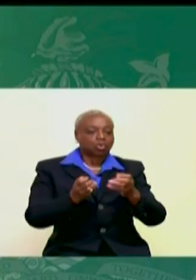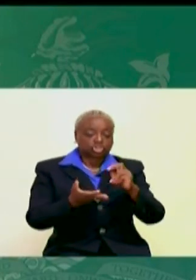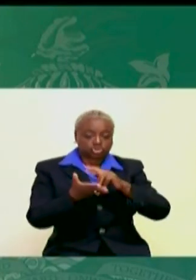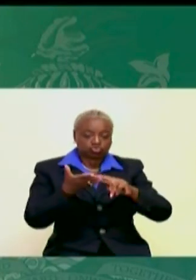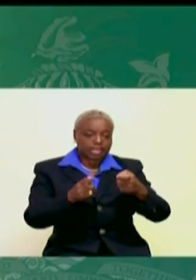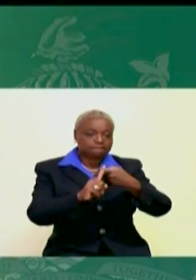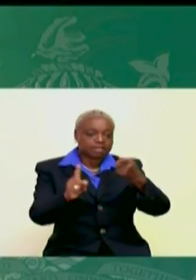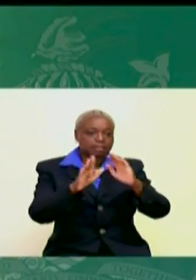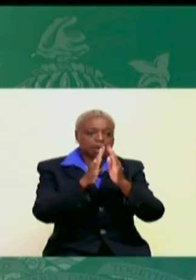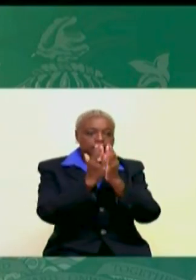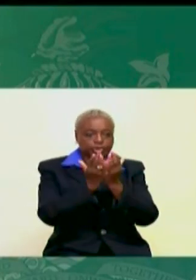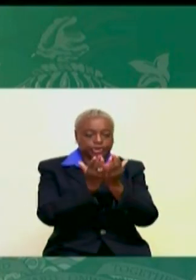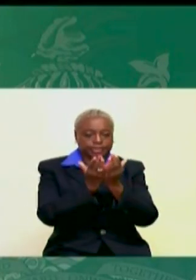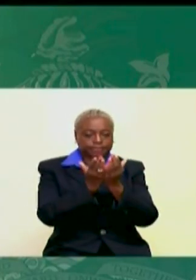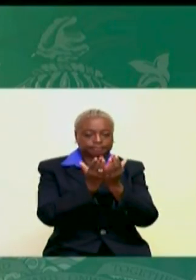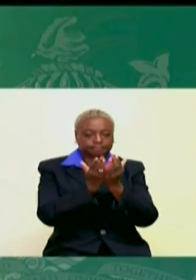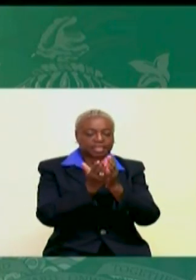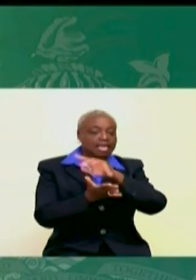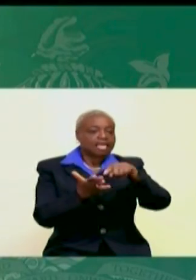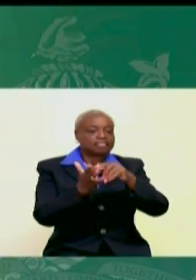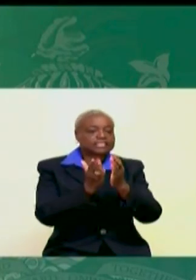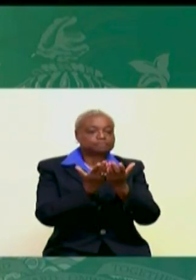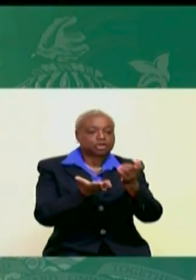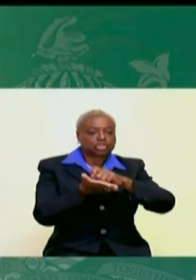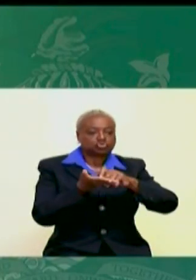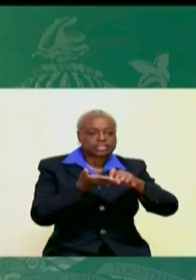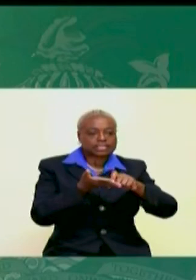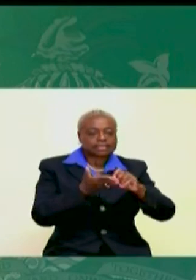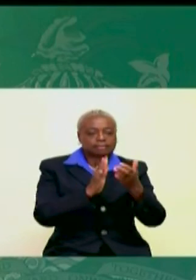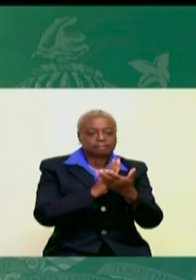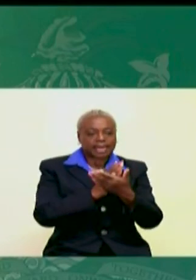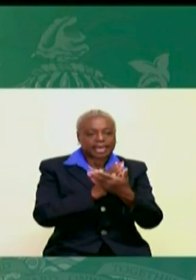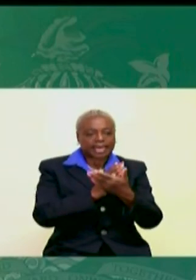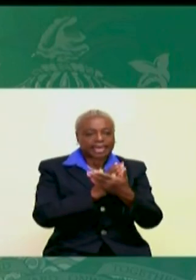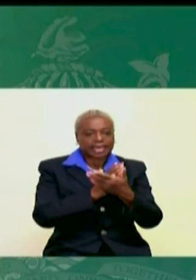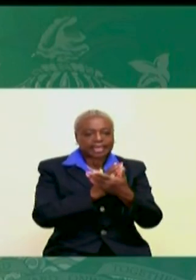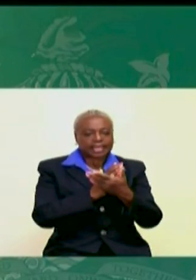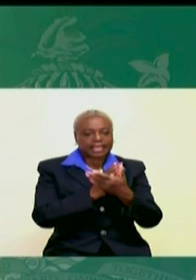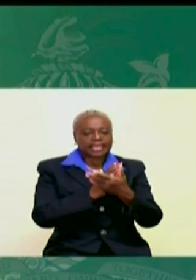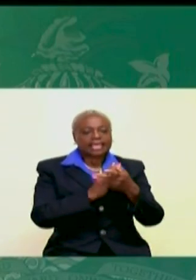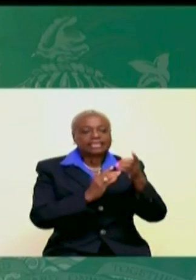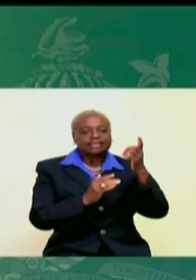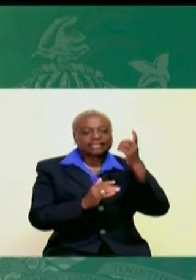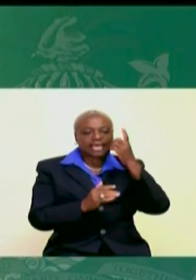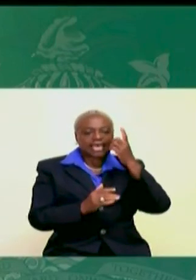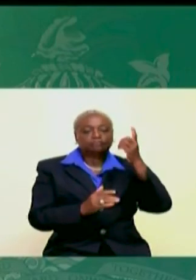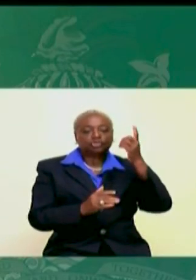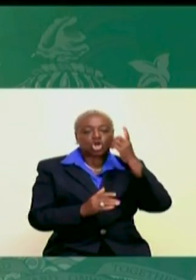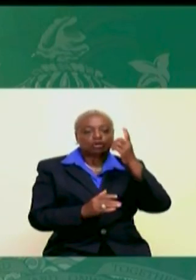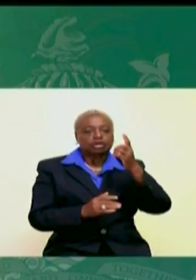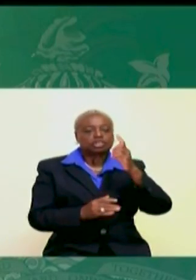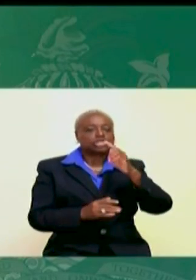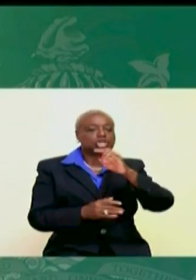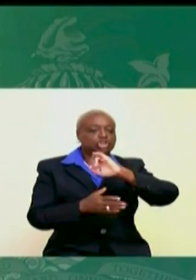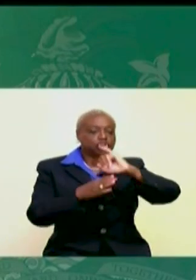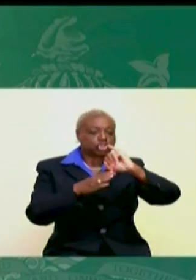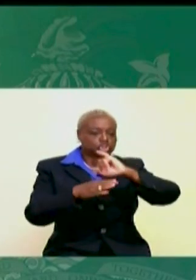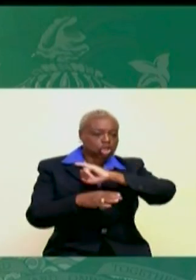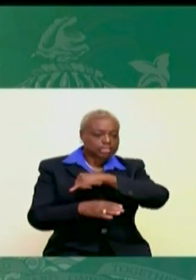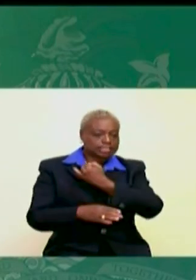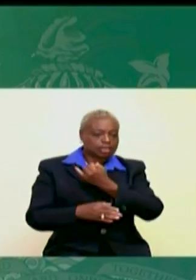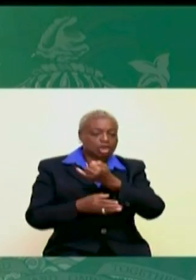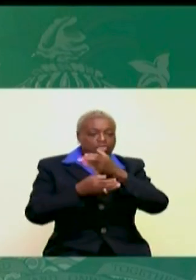book. And this book is written by Dame Doris Johnson. It's called The Quiet Revolution, Madam